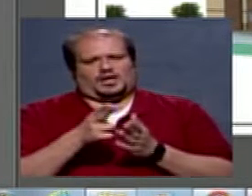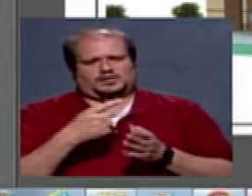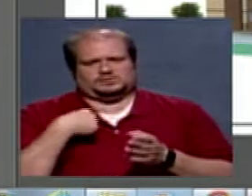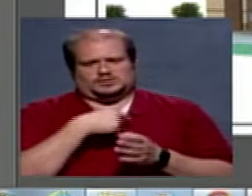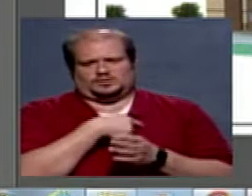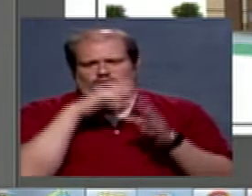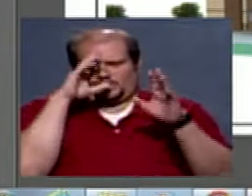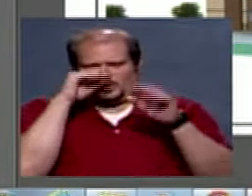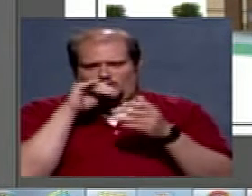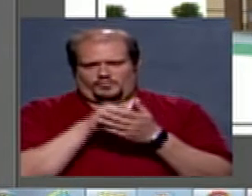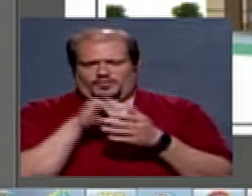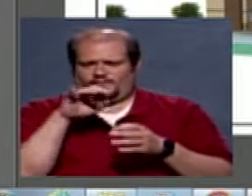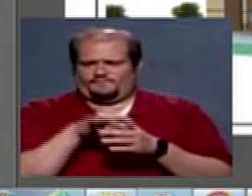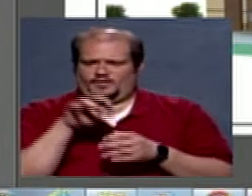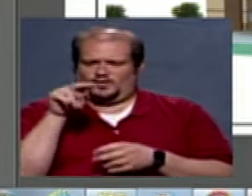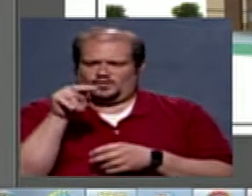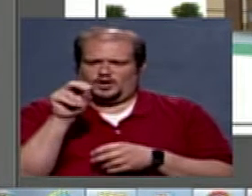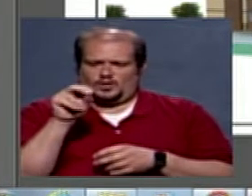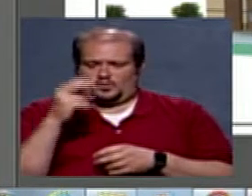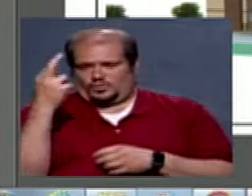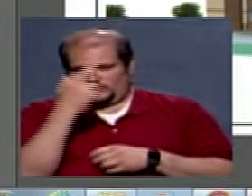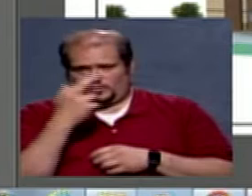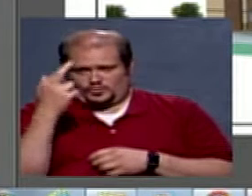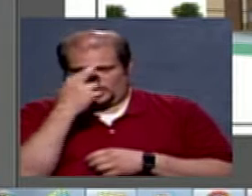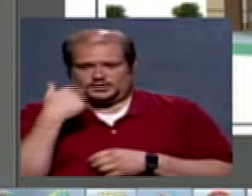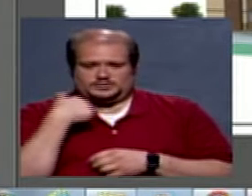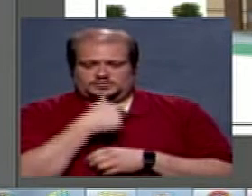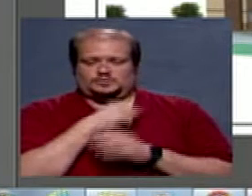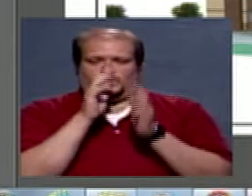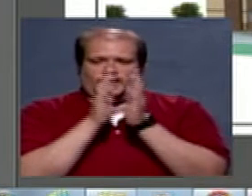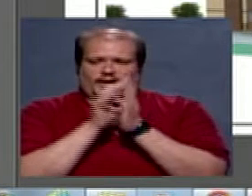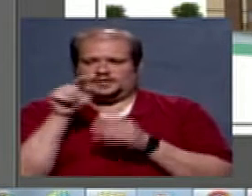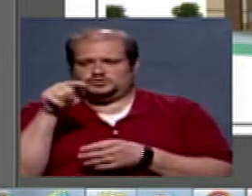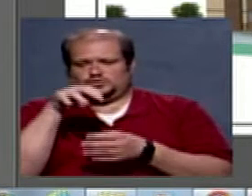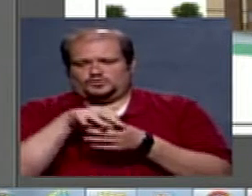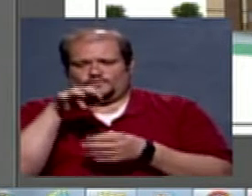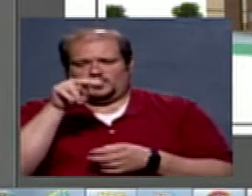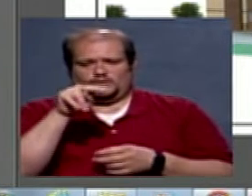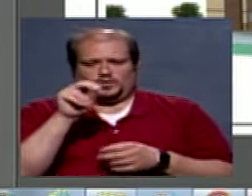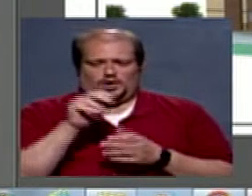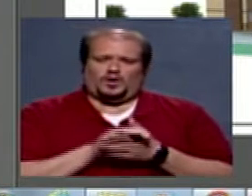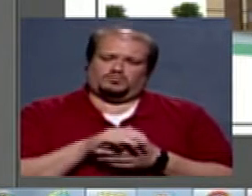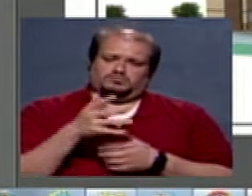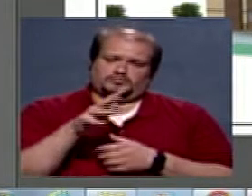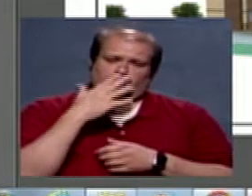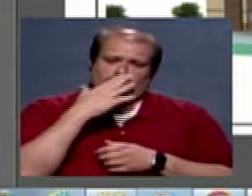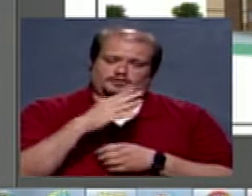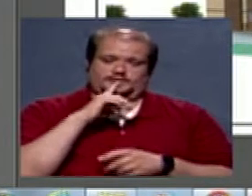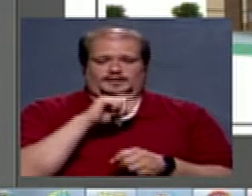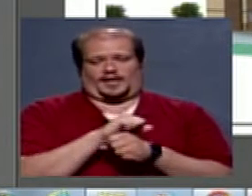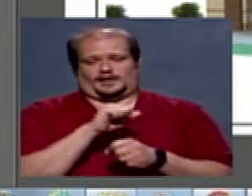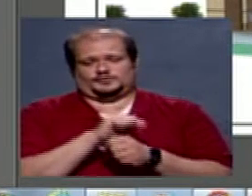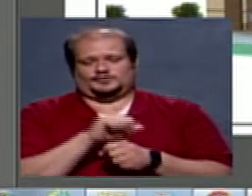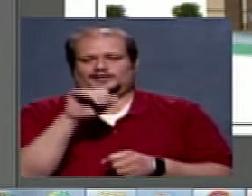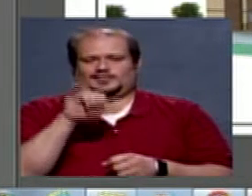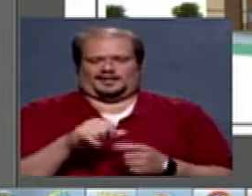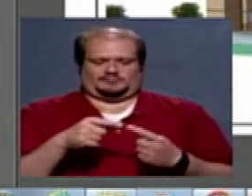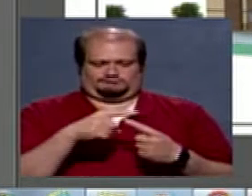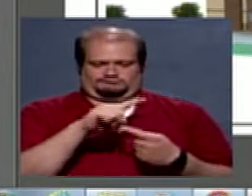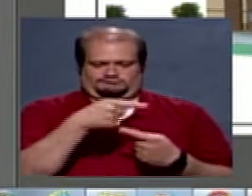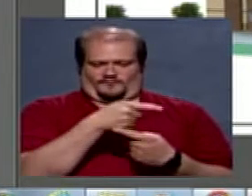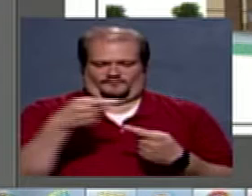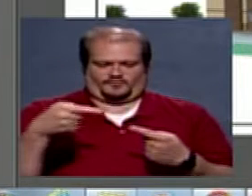would hope that you would just vote no. And the reasons we would ask you to vote no are pretty good, actually. And that is, number